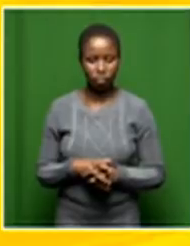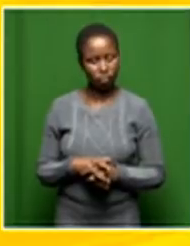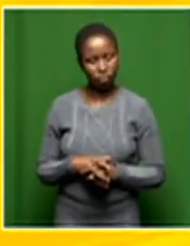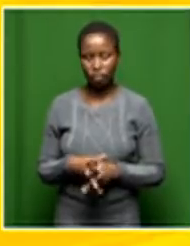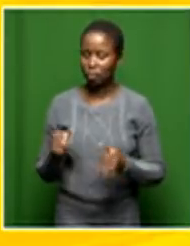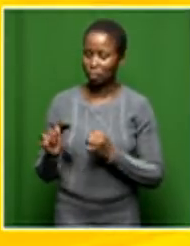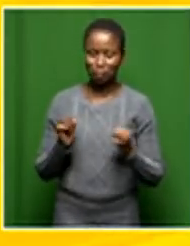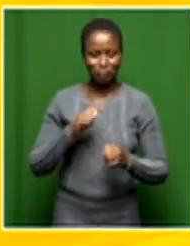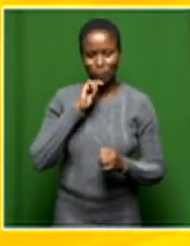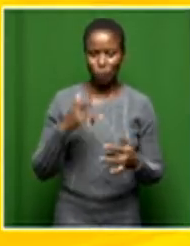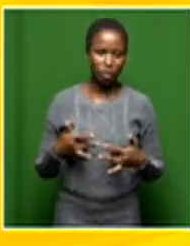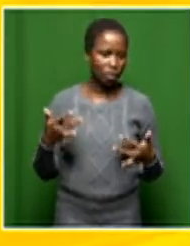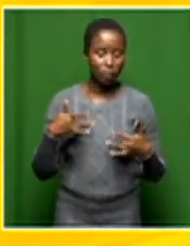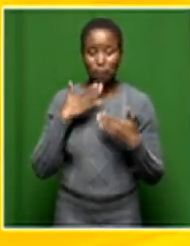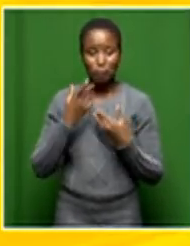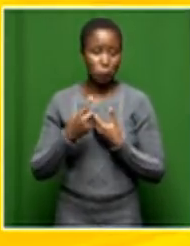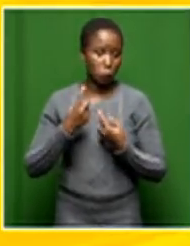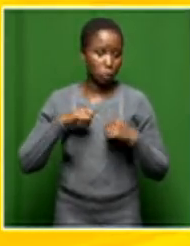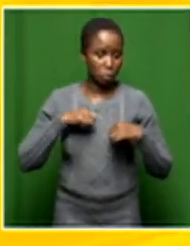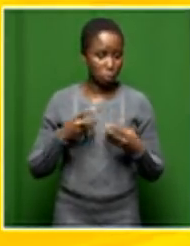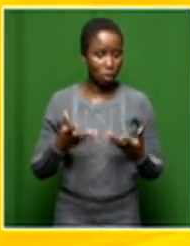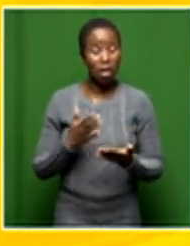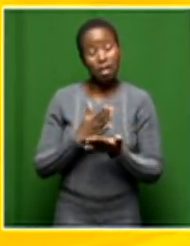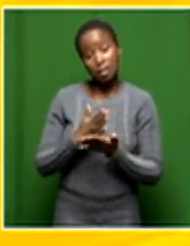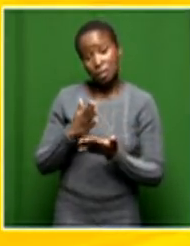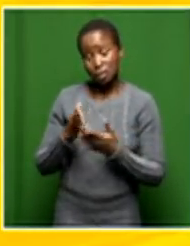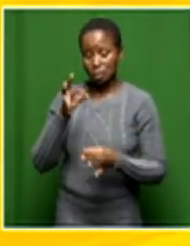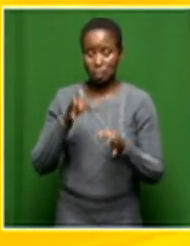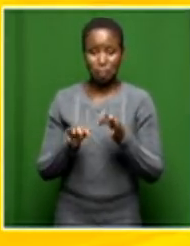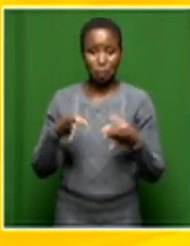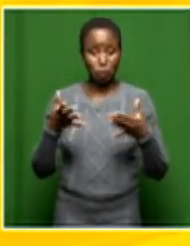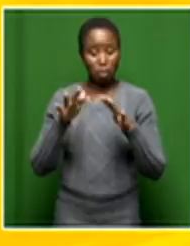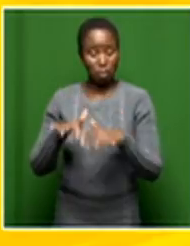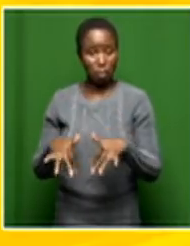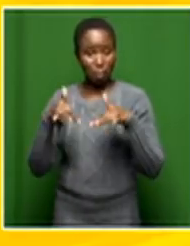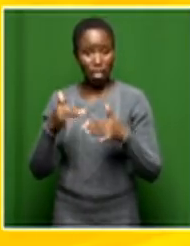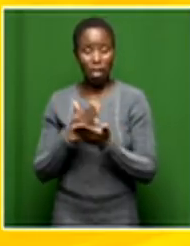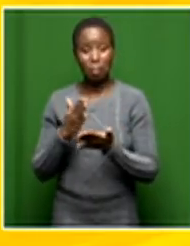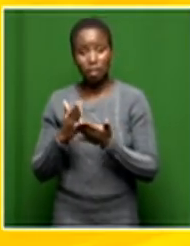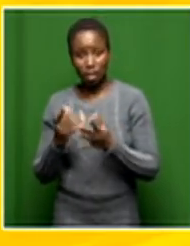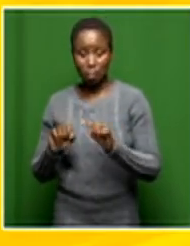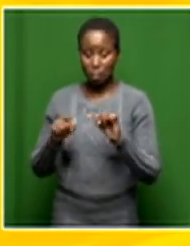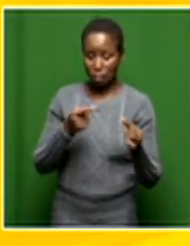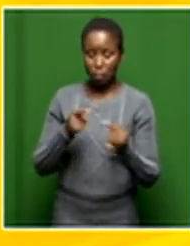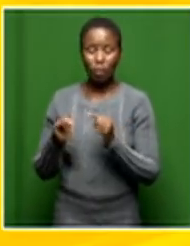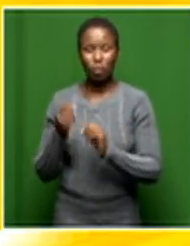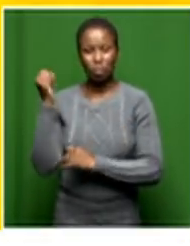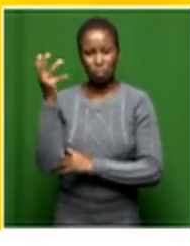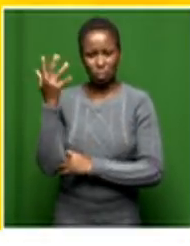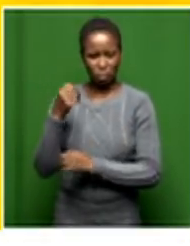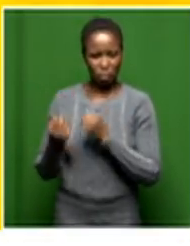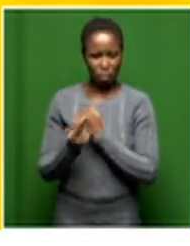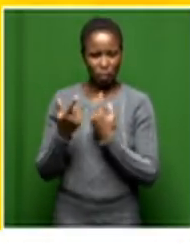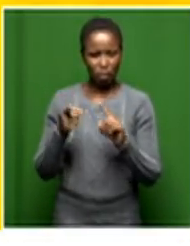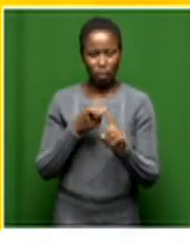You're still with Morning Live. Thanks for being with us. Now, some opposition parties in Parliament have expressed mixed reaction to a statement by National Assembly